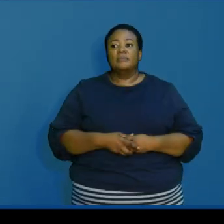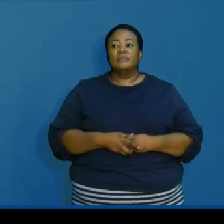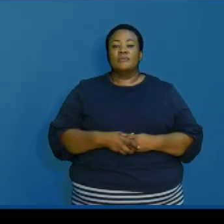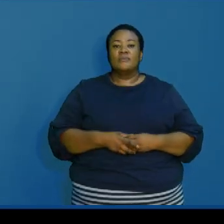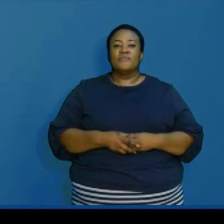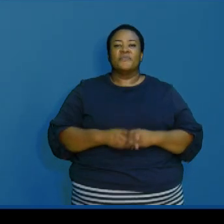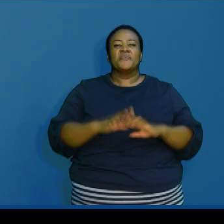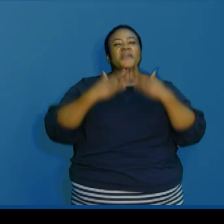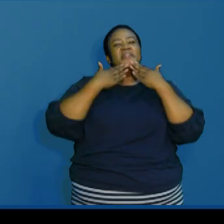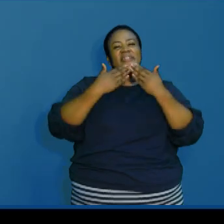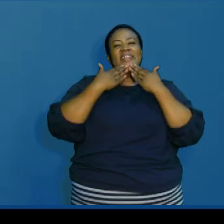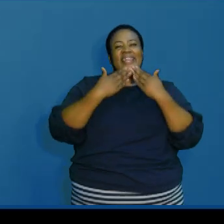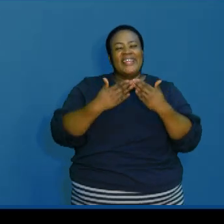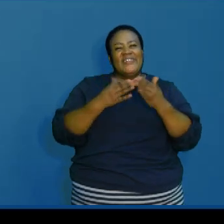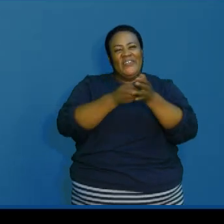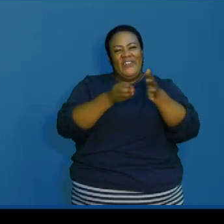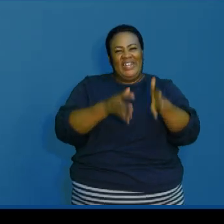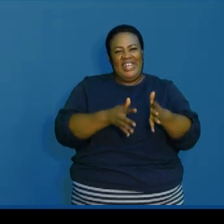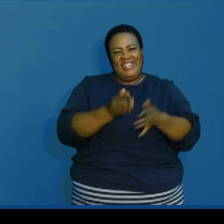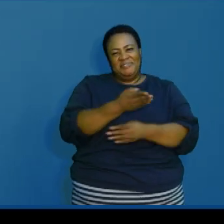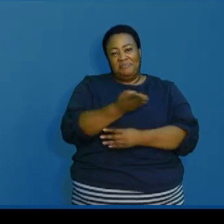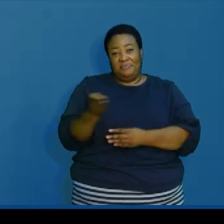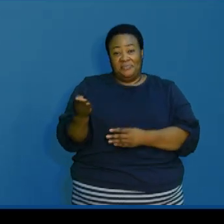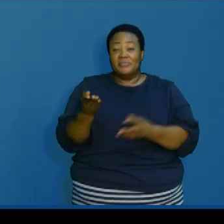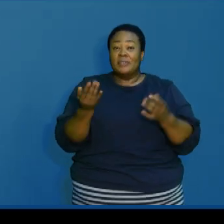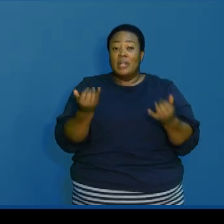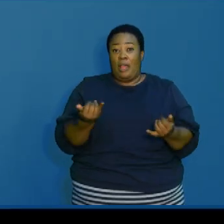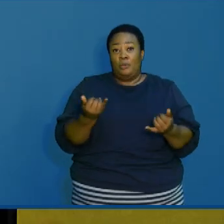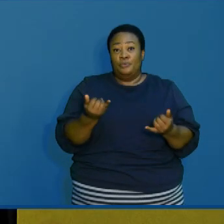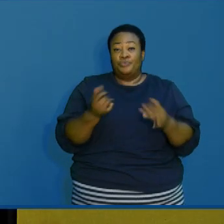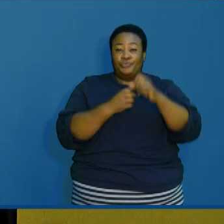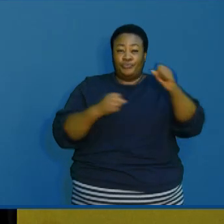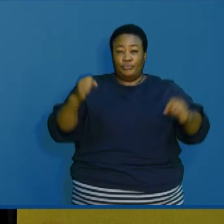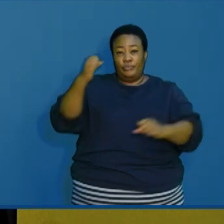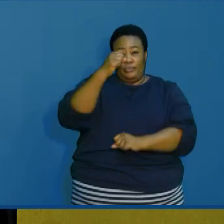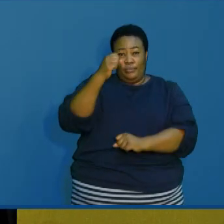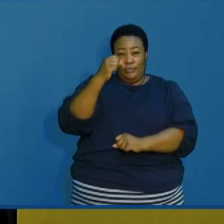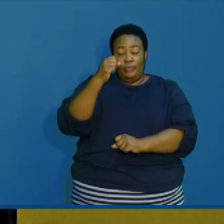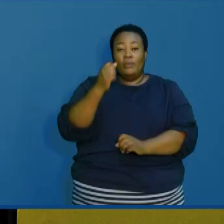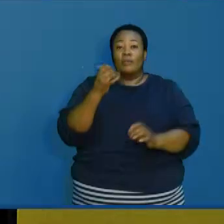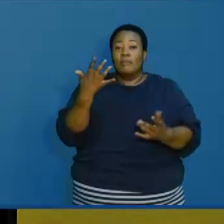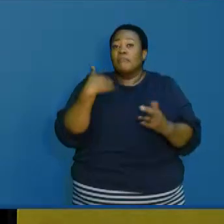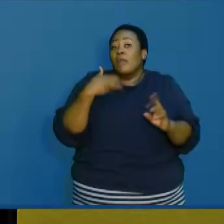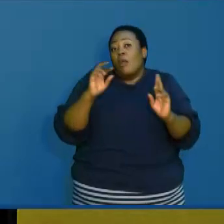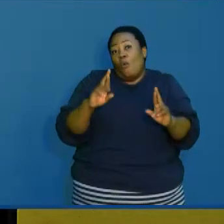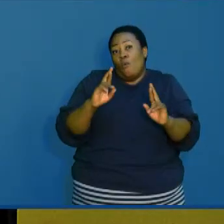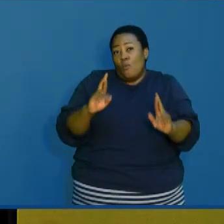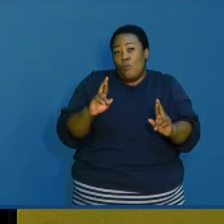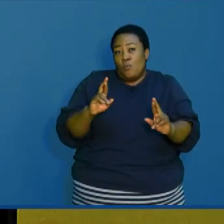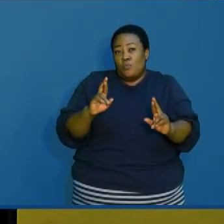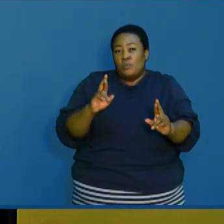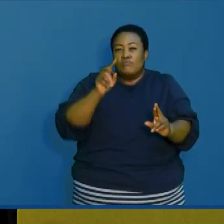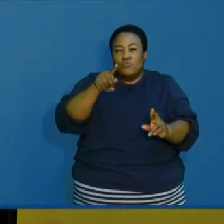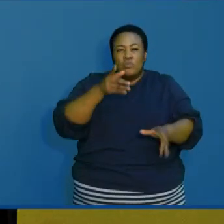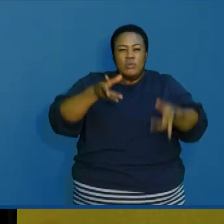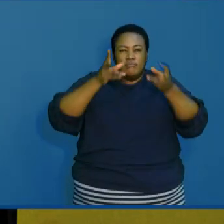So thank you, learners. We have come to the end of our lesson. I hope that you have taken in a lot and